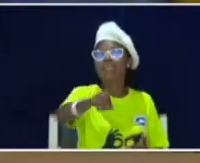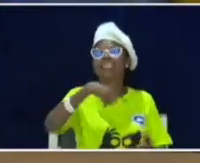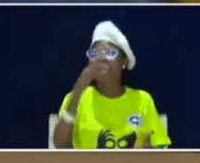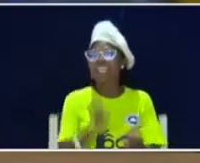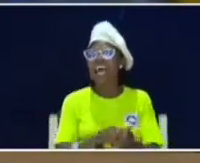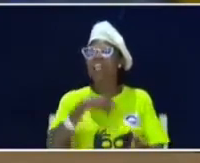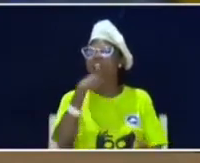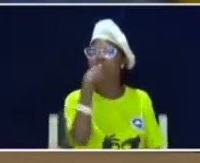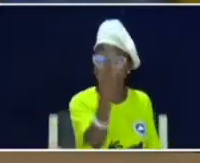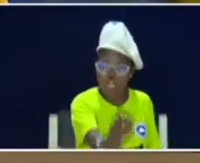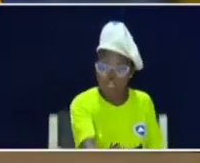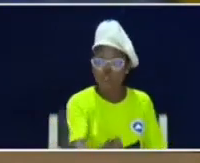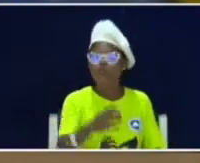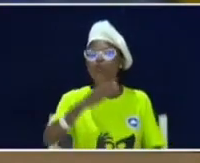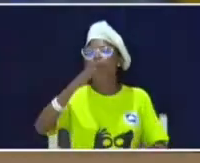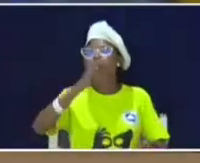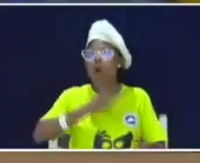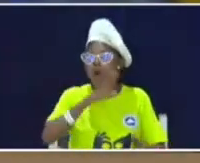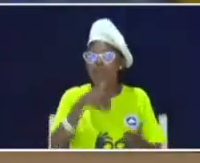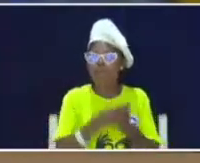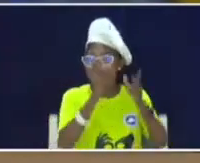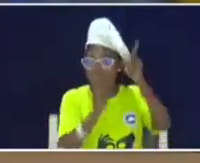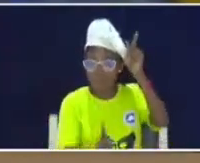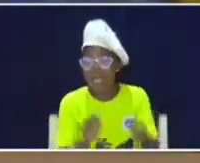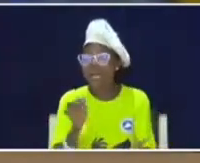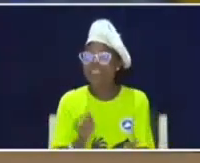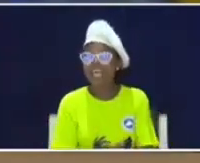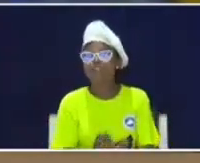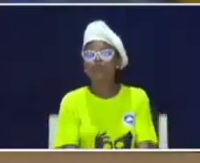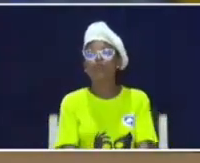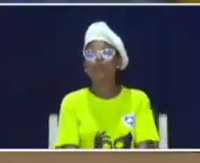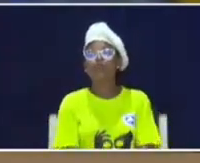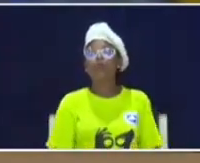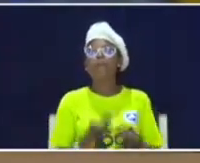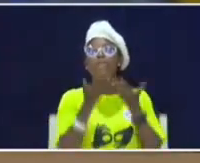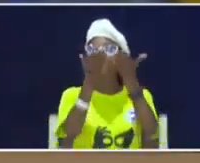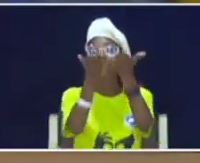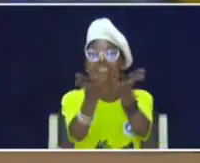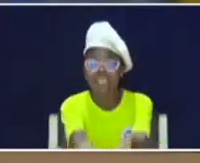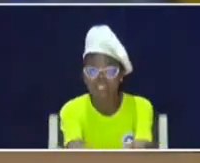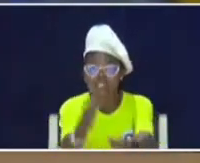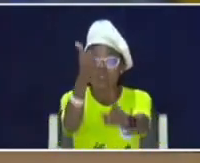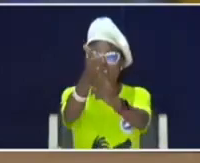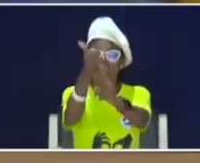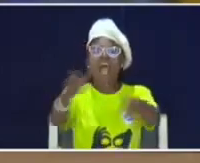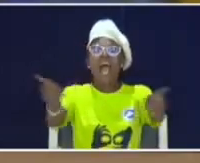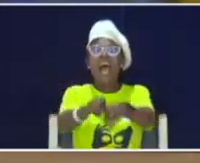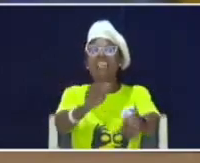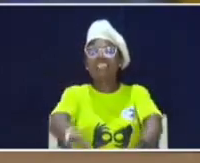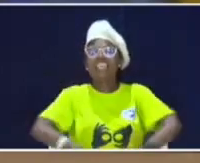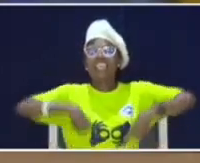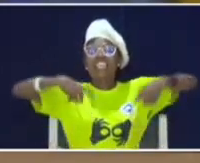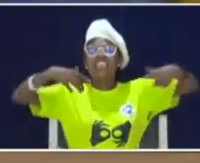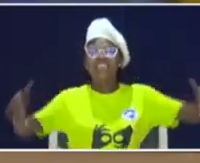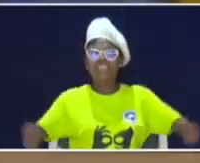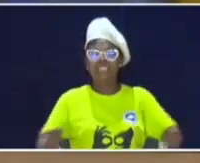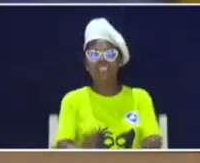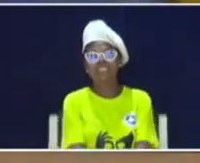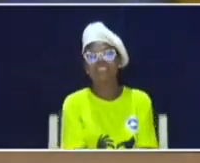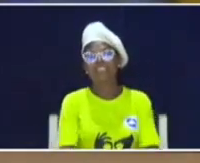brethren, by the mercies of God, that you present yourself as a living sacrifice, holy